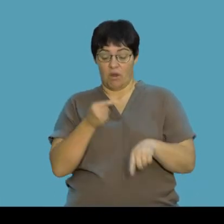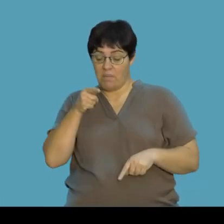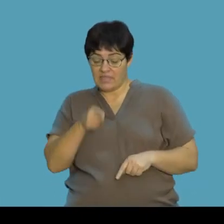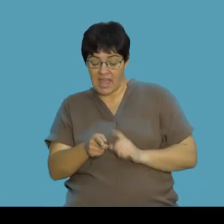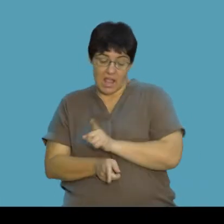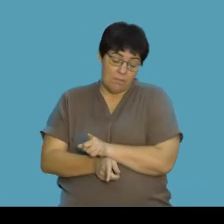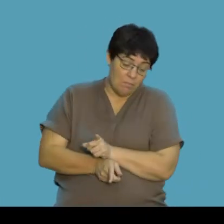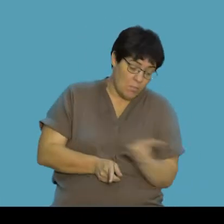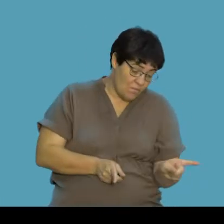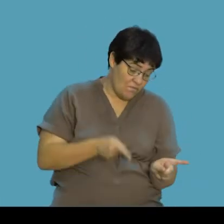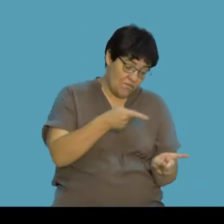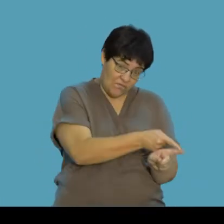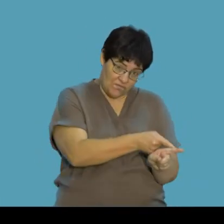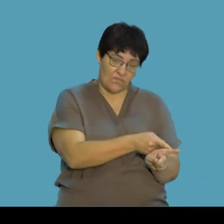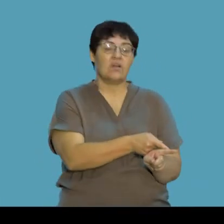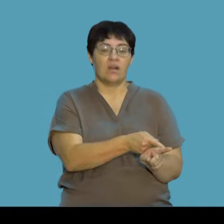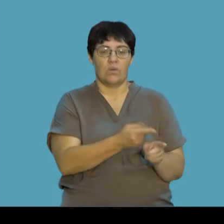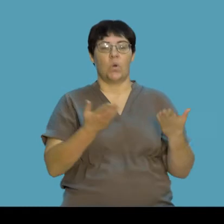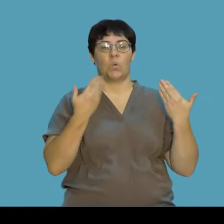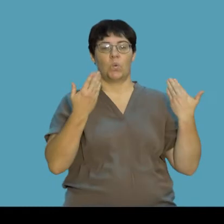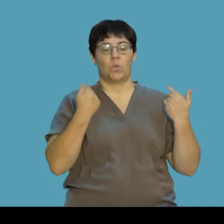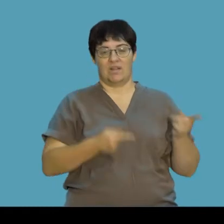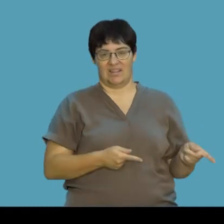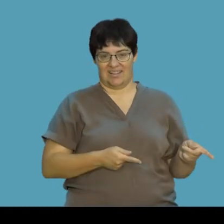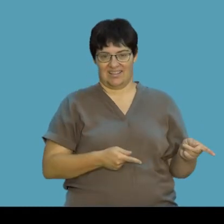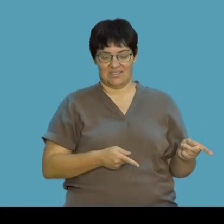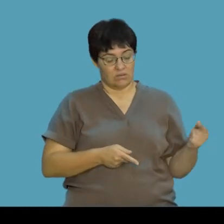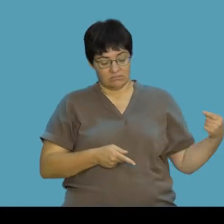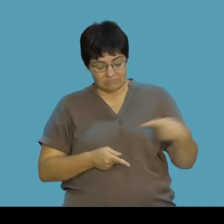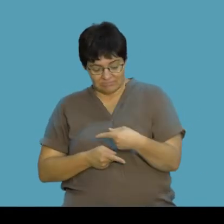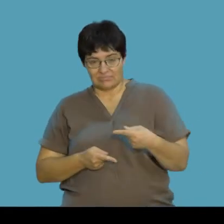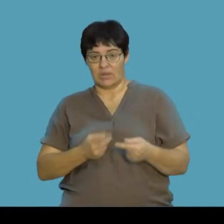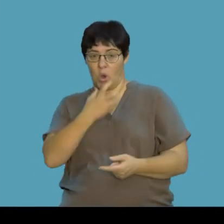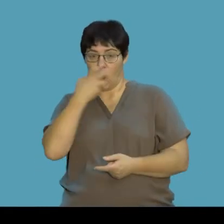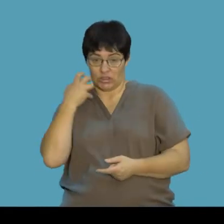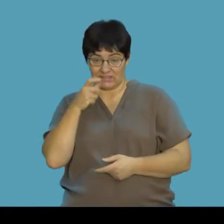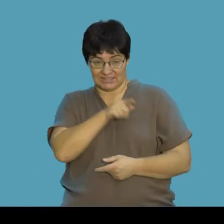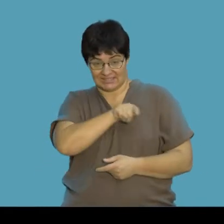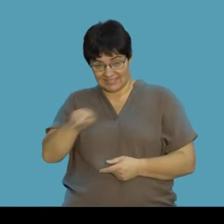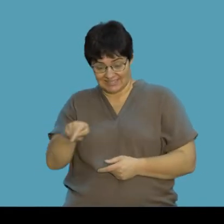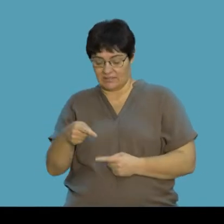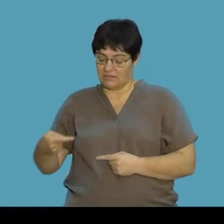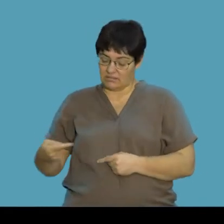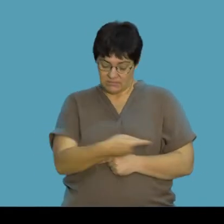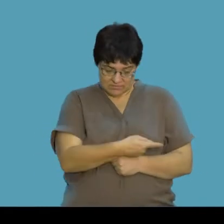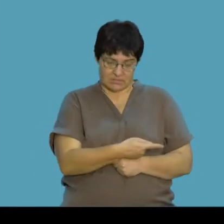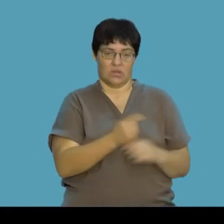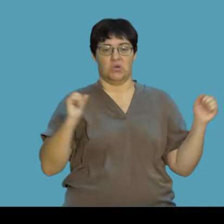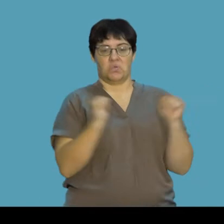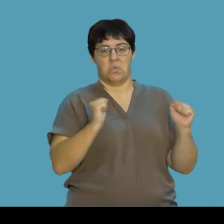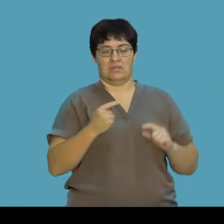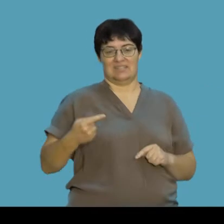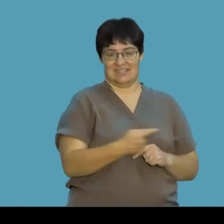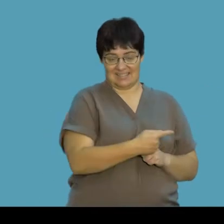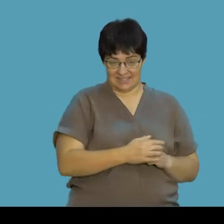from liquid to solid, we cool, okay? So cooling will, consequently result in a